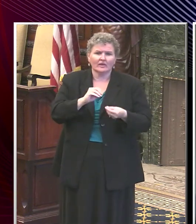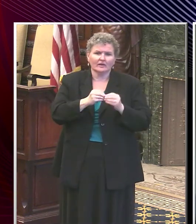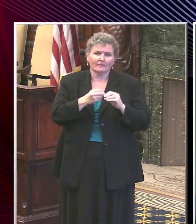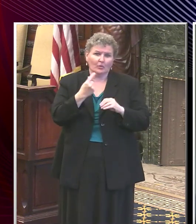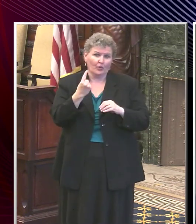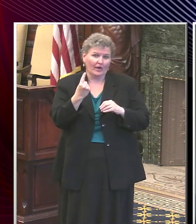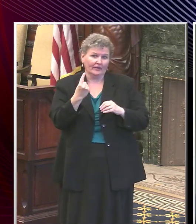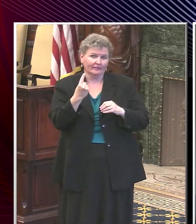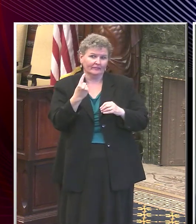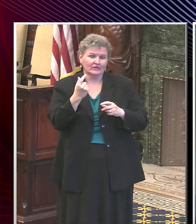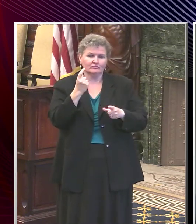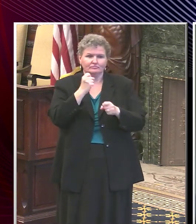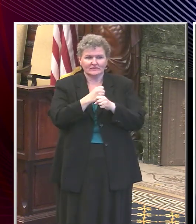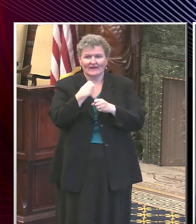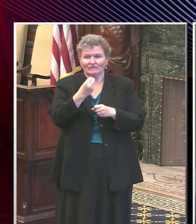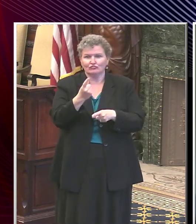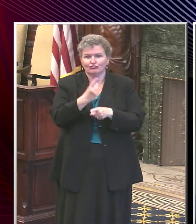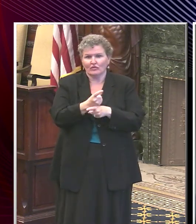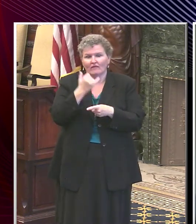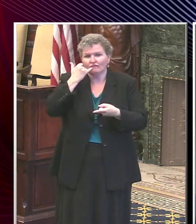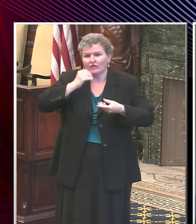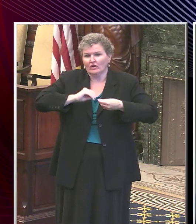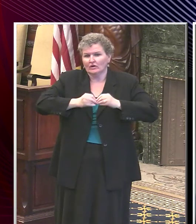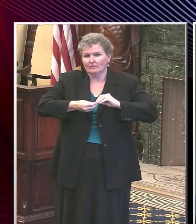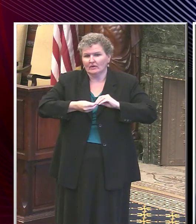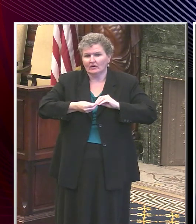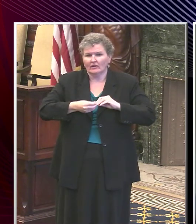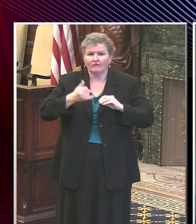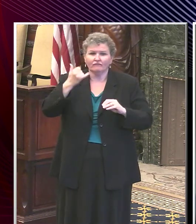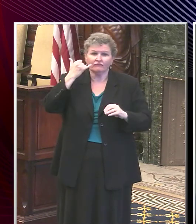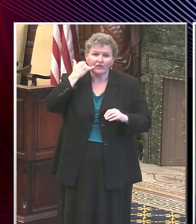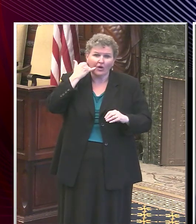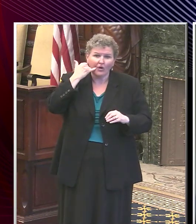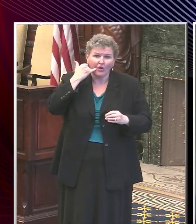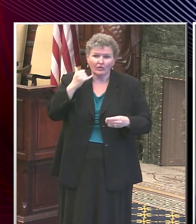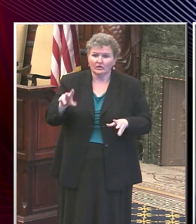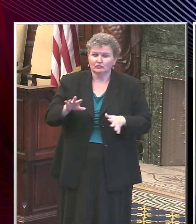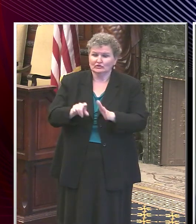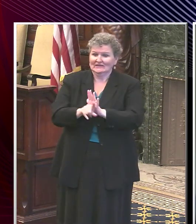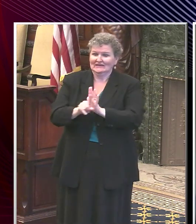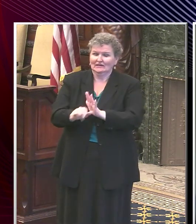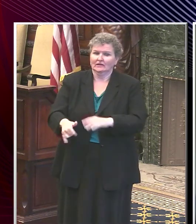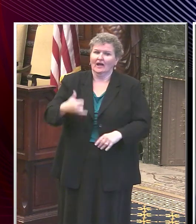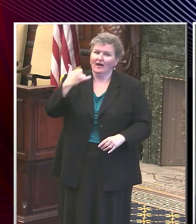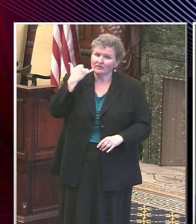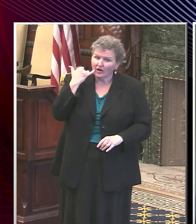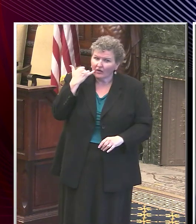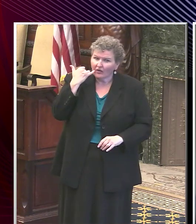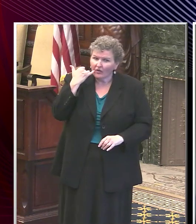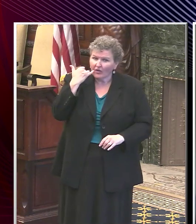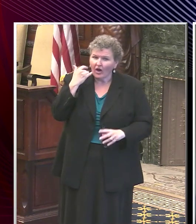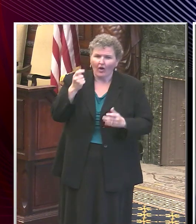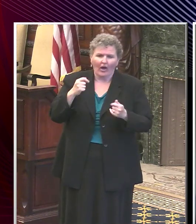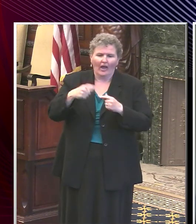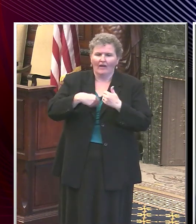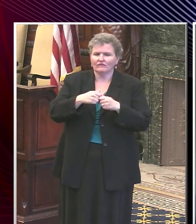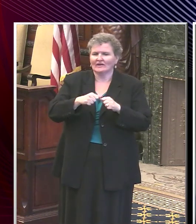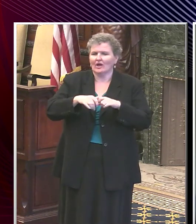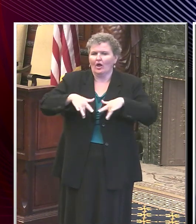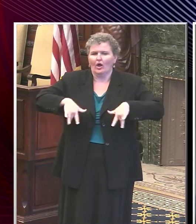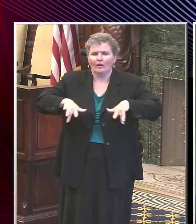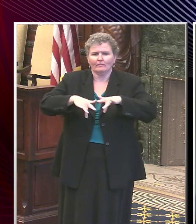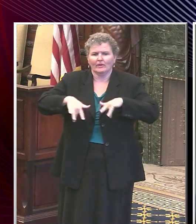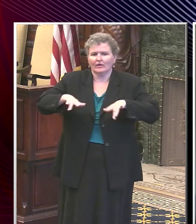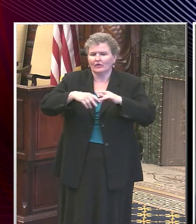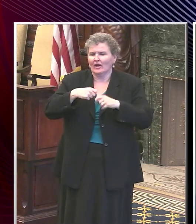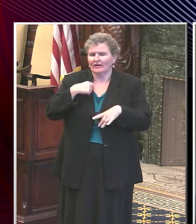is a bigger issue. When the phone rings, pick it up. We all get robocalls. We're trying to avoid that. There is information on our